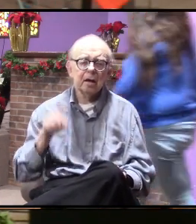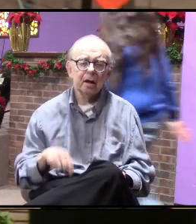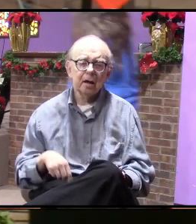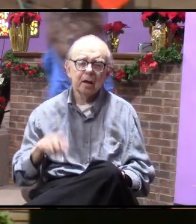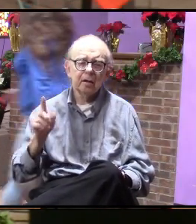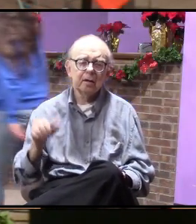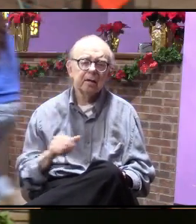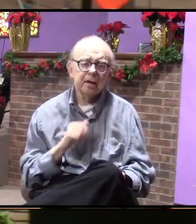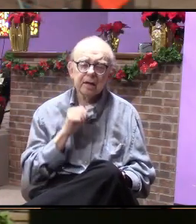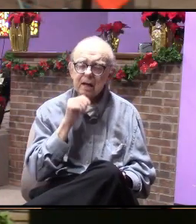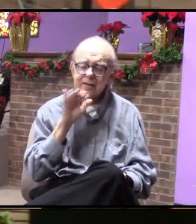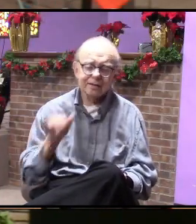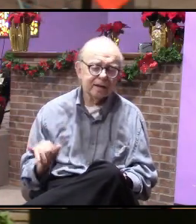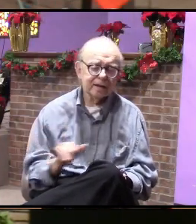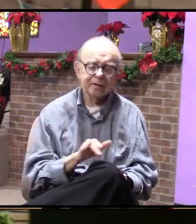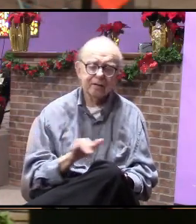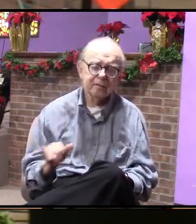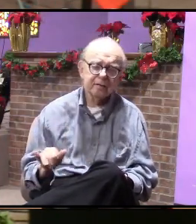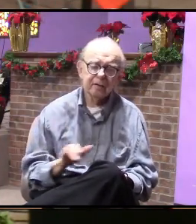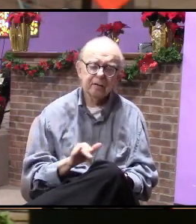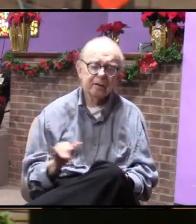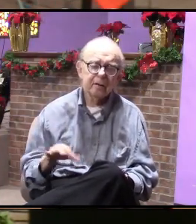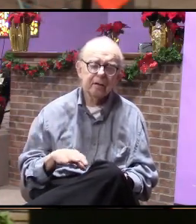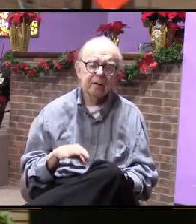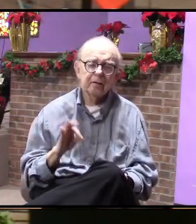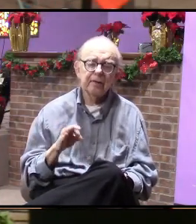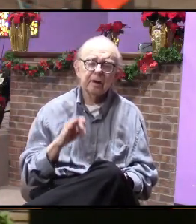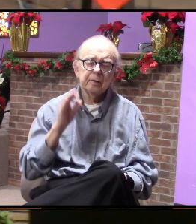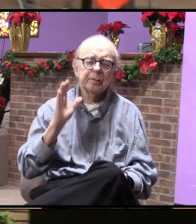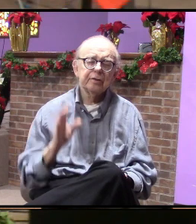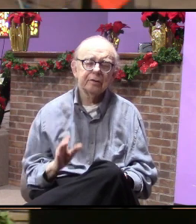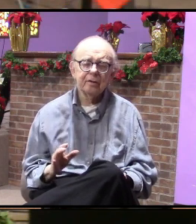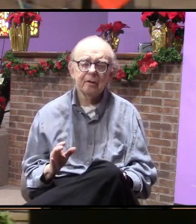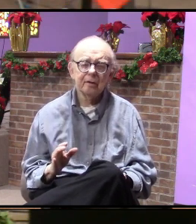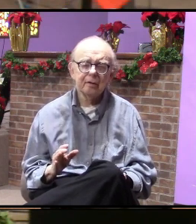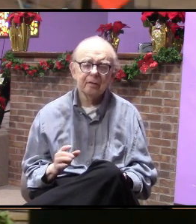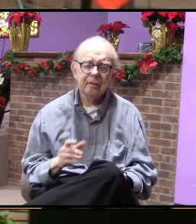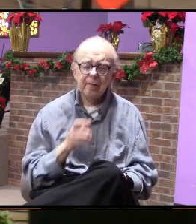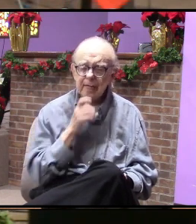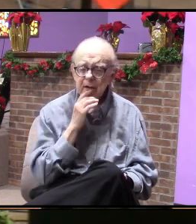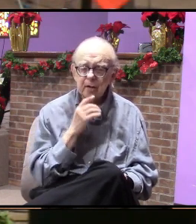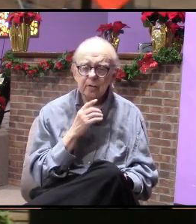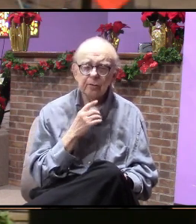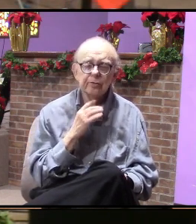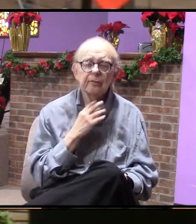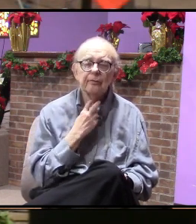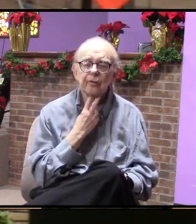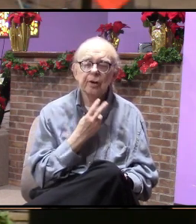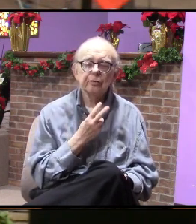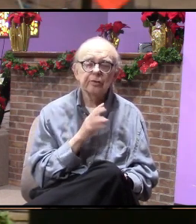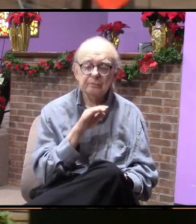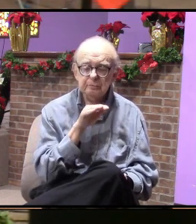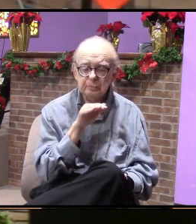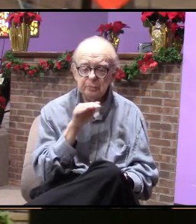Not staying the same. You ever found a preacher who is monotone?